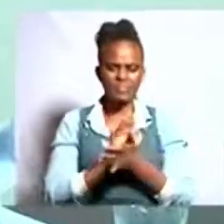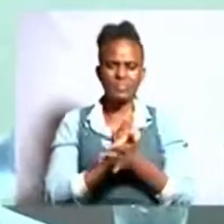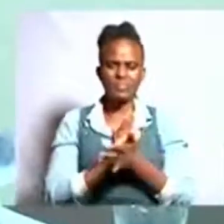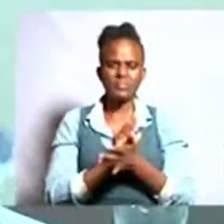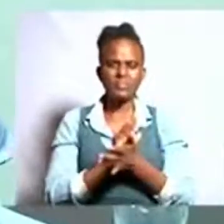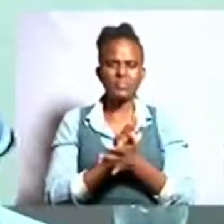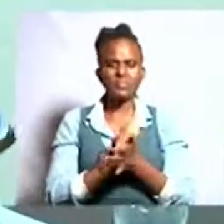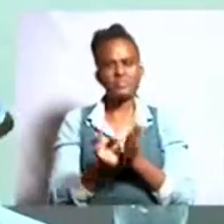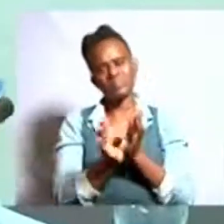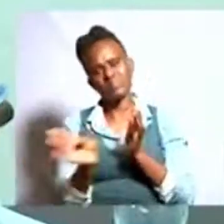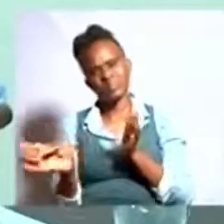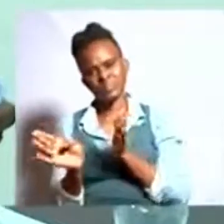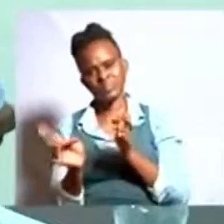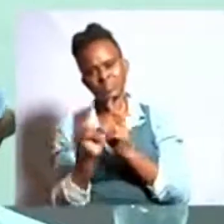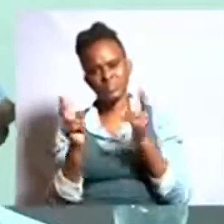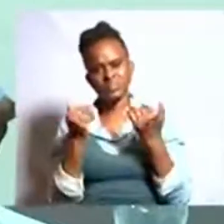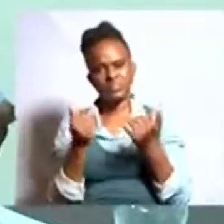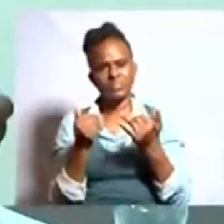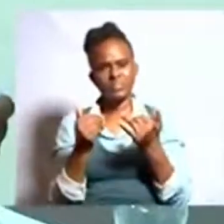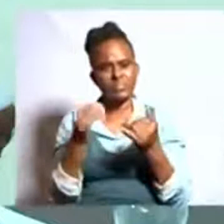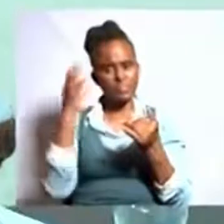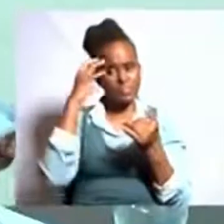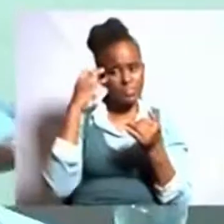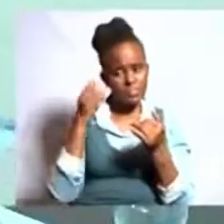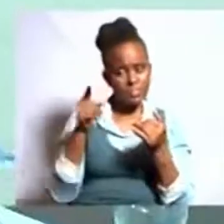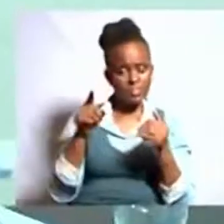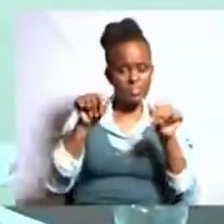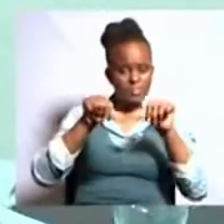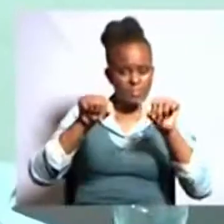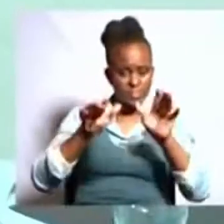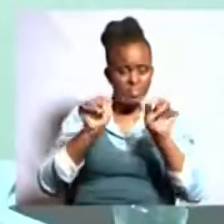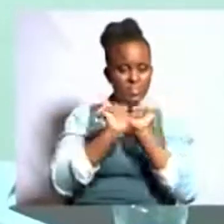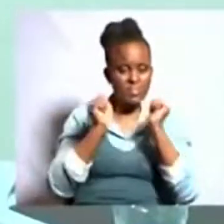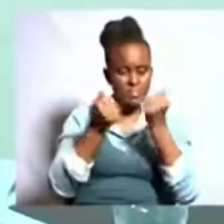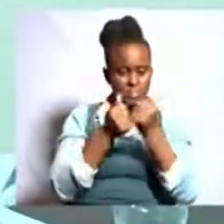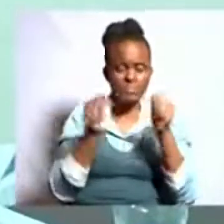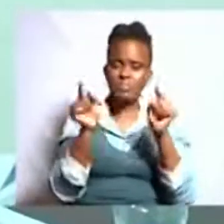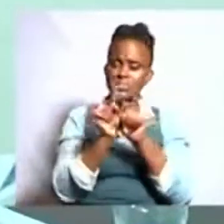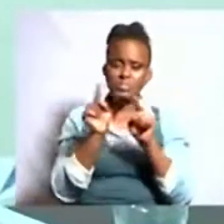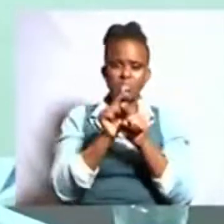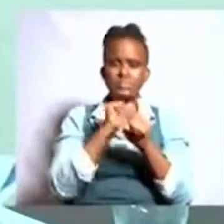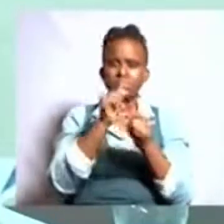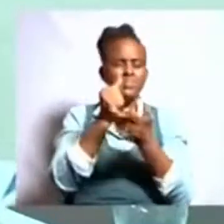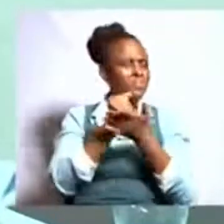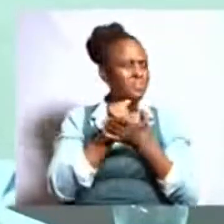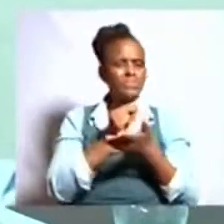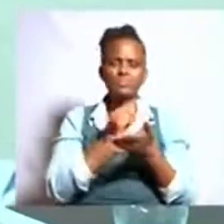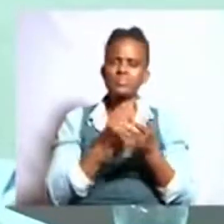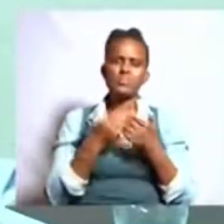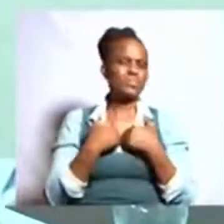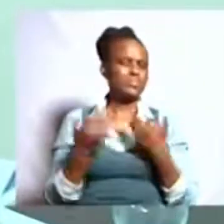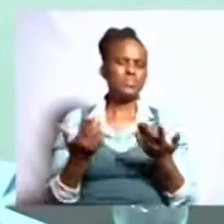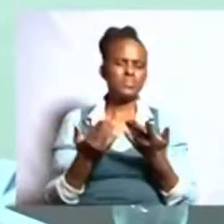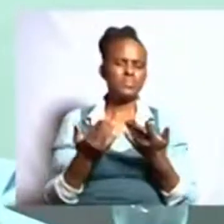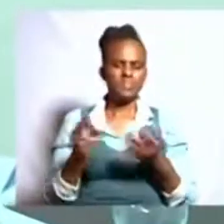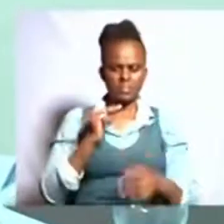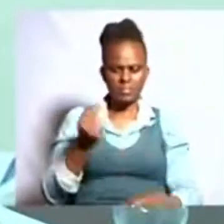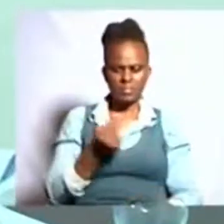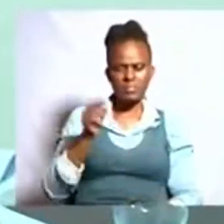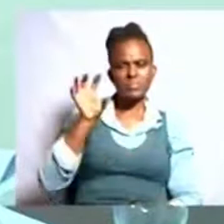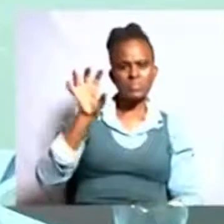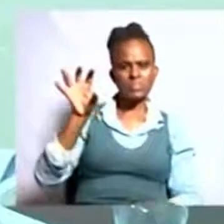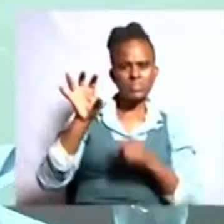a departure. So the Office of the Auditor General equally did not help us as a